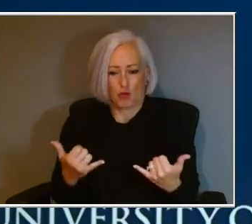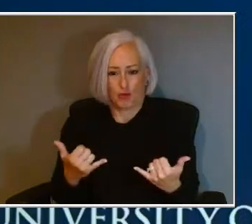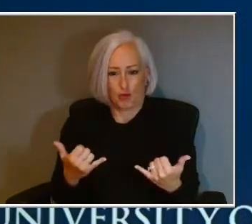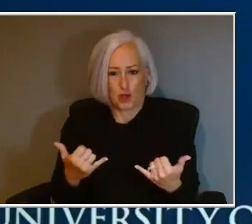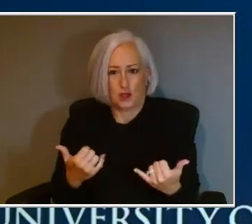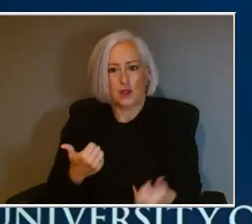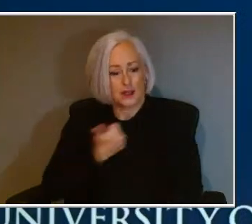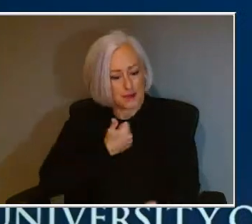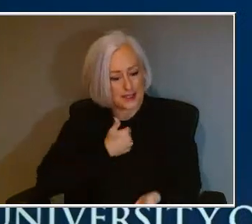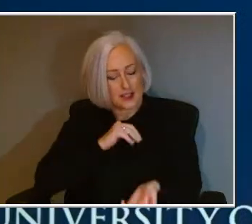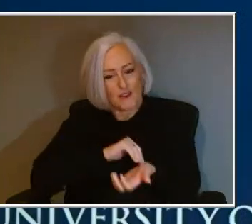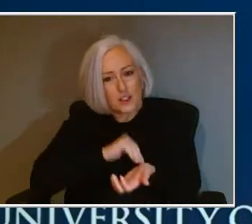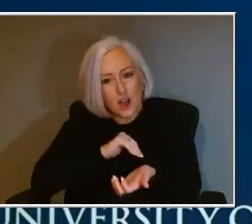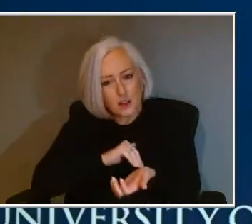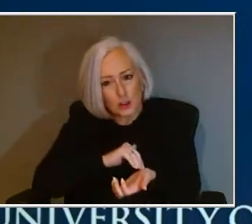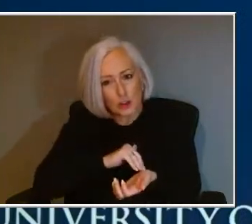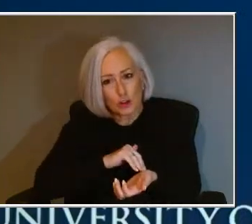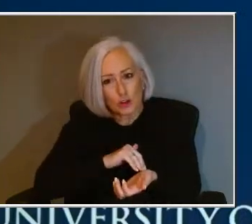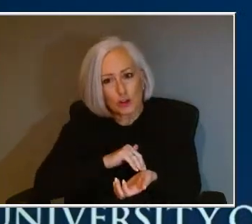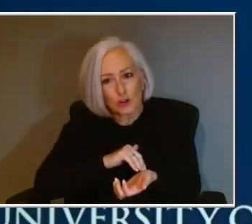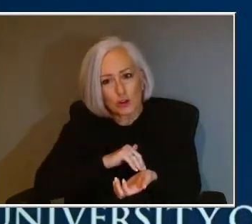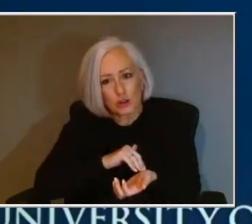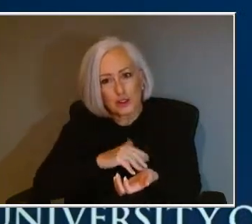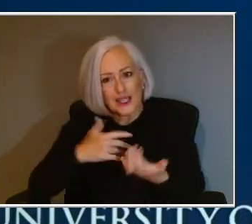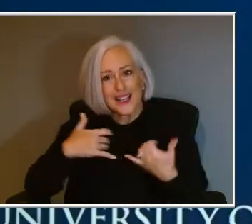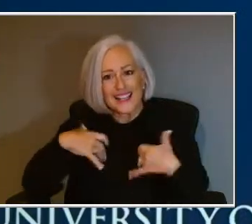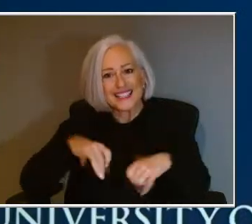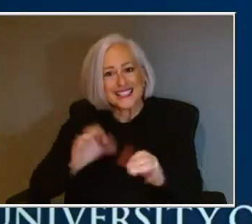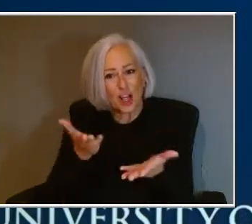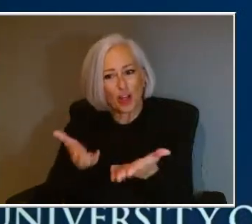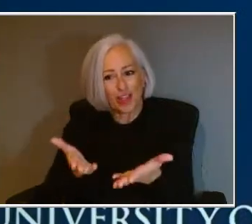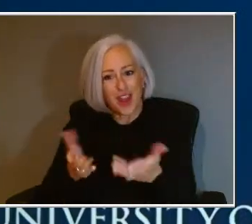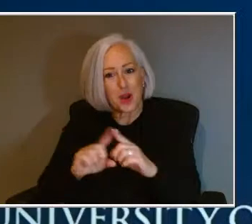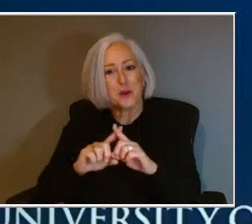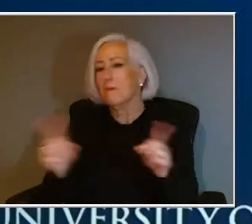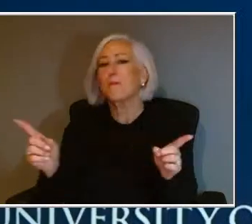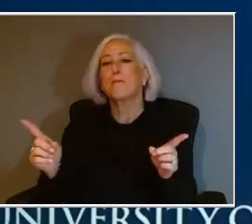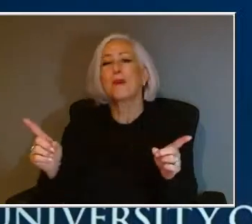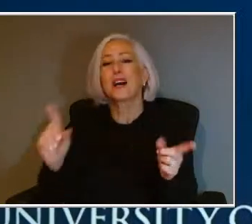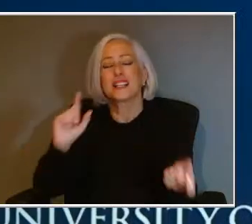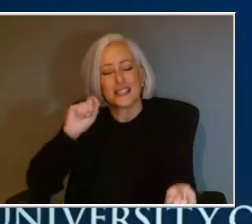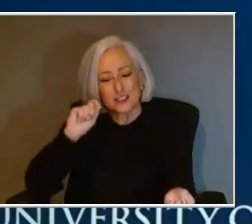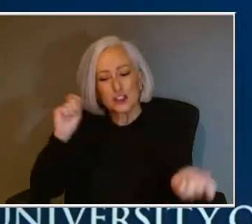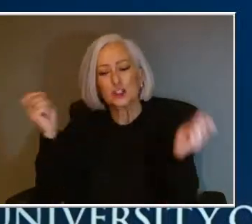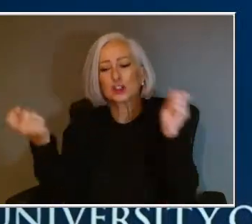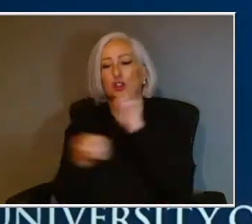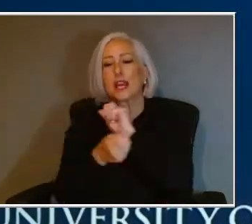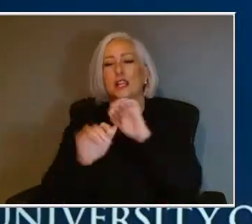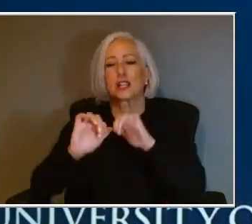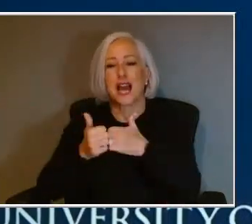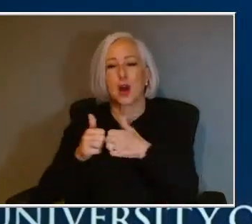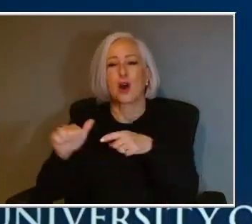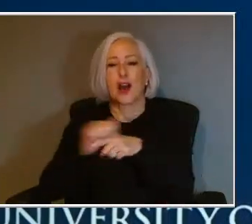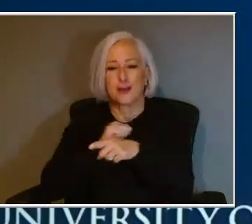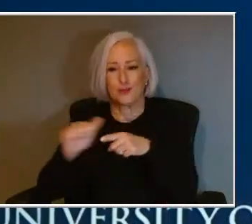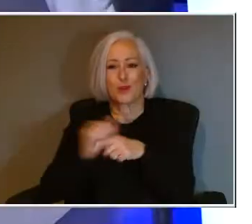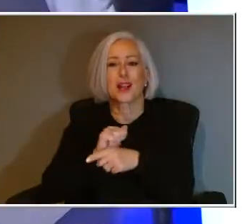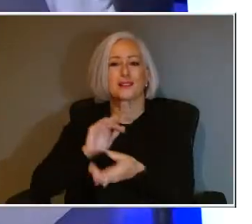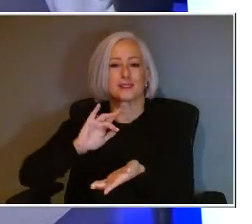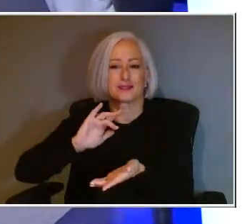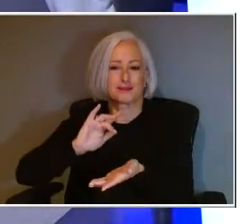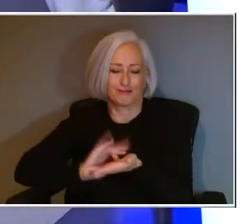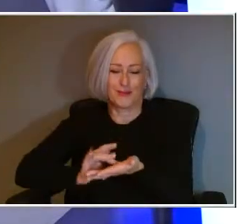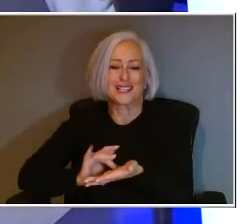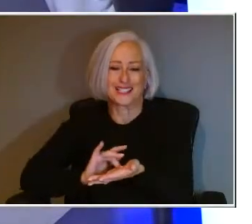physician, it's still there, of course, but it has just changed the way I practice medicine. I bet. The way